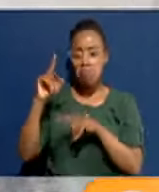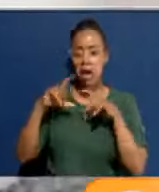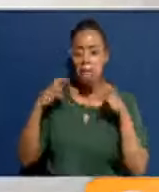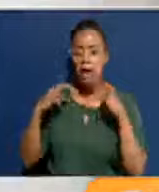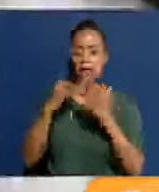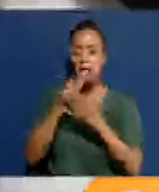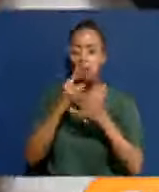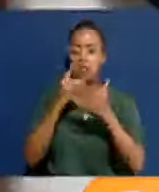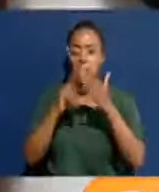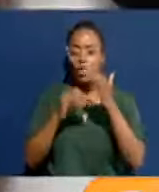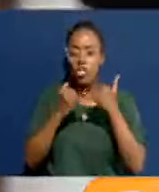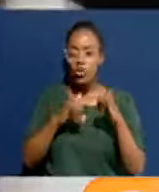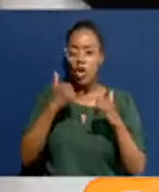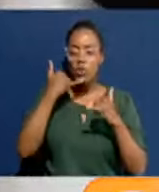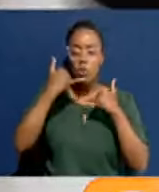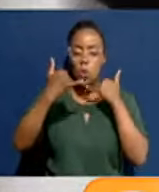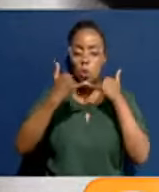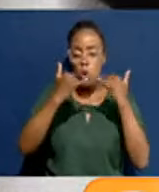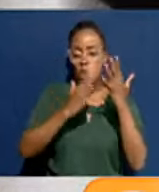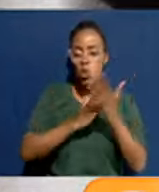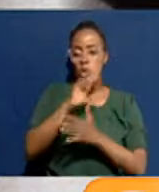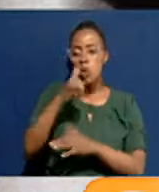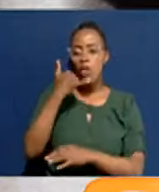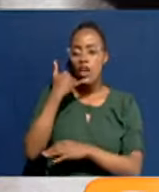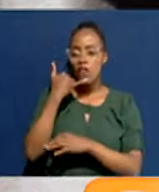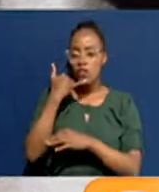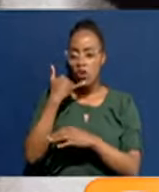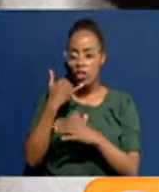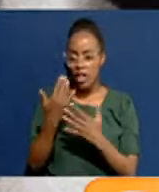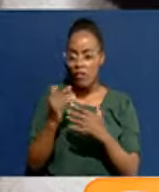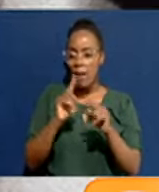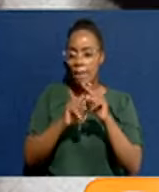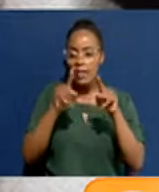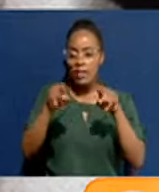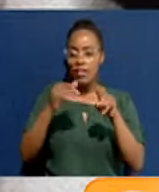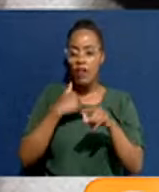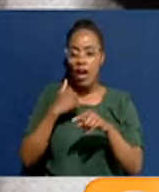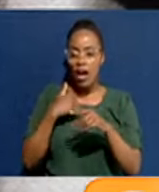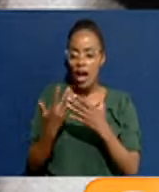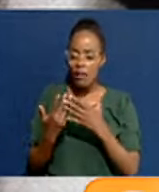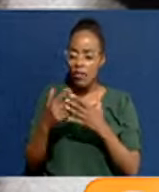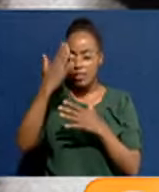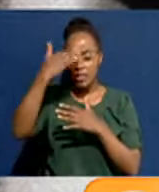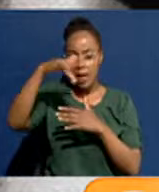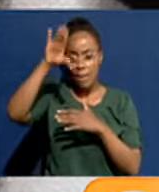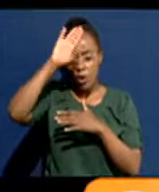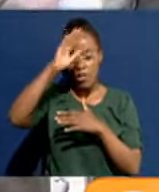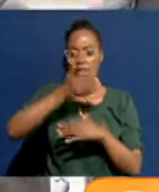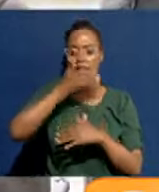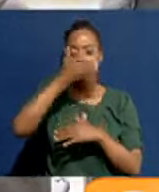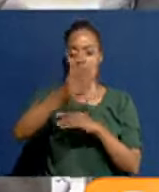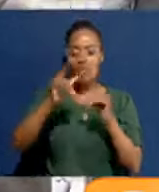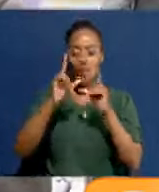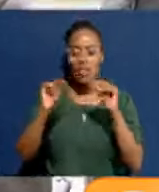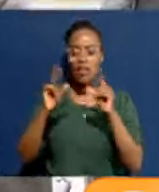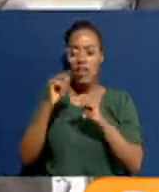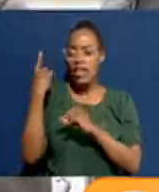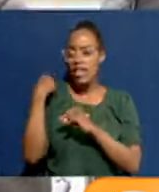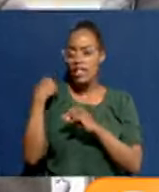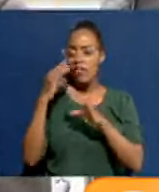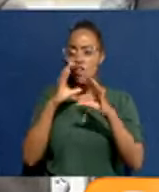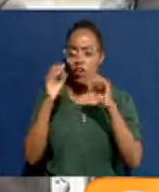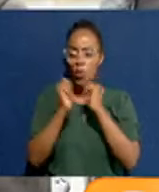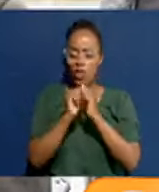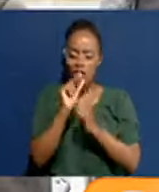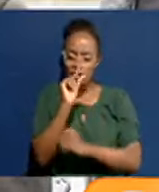they have attempted to reach their loved ones through mobile phones, only for them to receive disappointing responses. Jana alikuwa anaongea